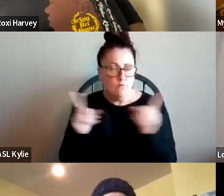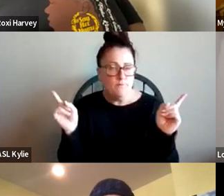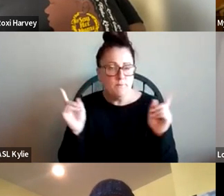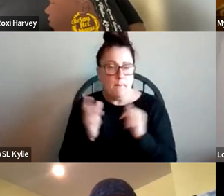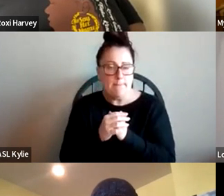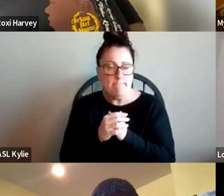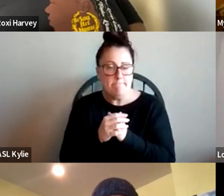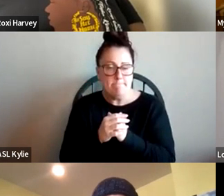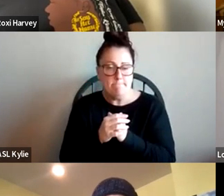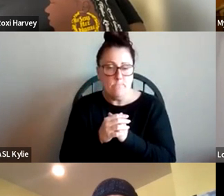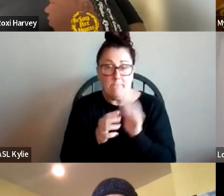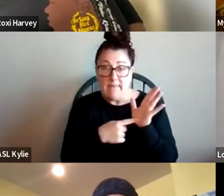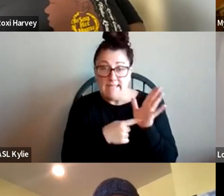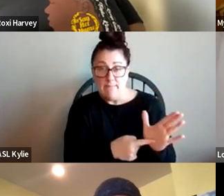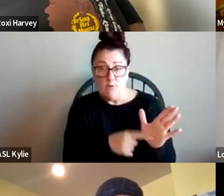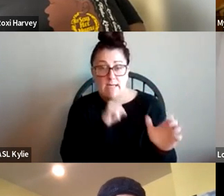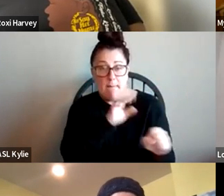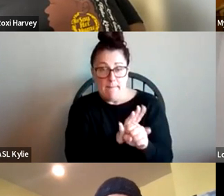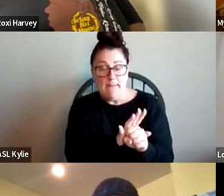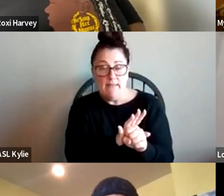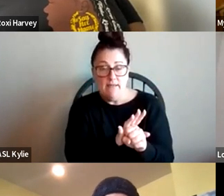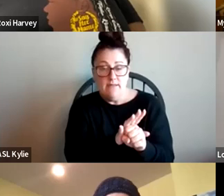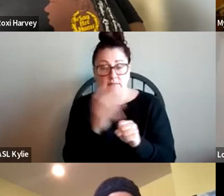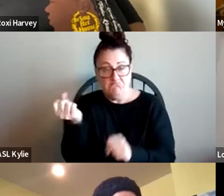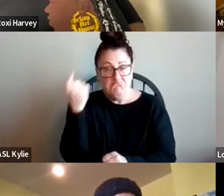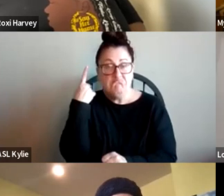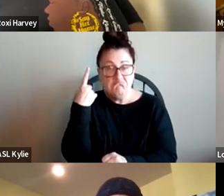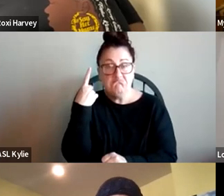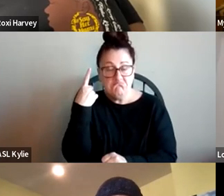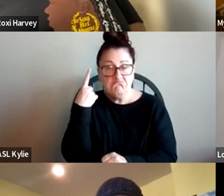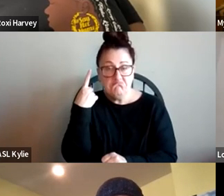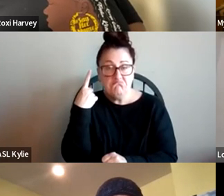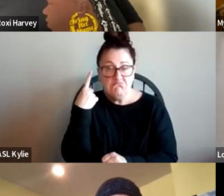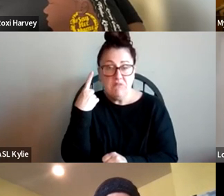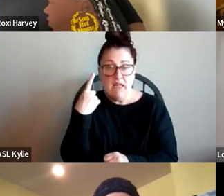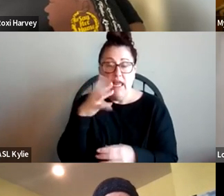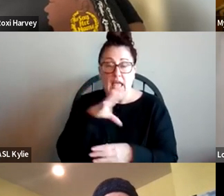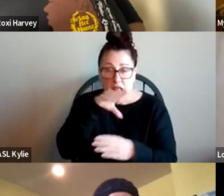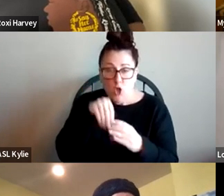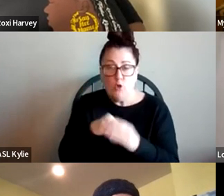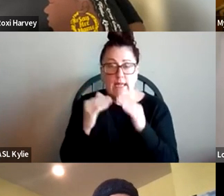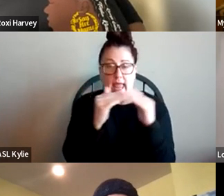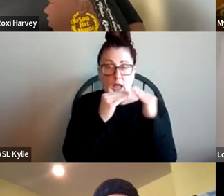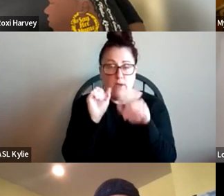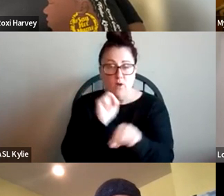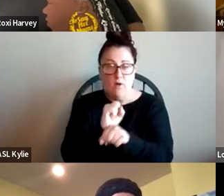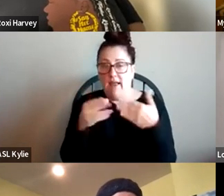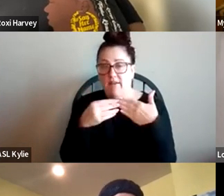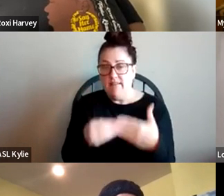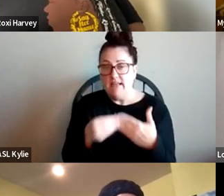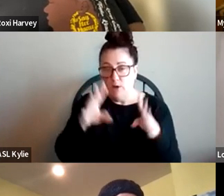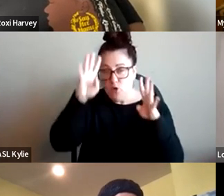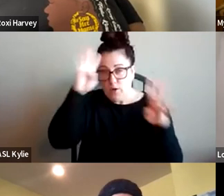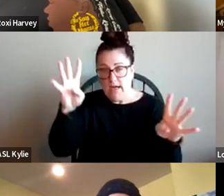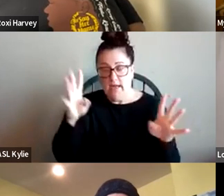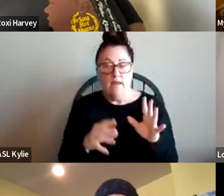Someone has demonstrated commitment and competence in inclusion and equity work, and who is flexible and creative in